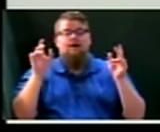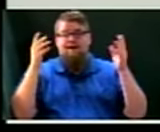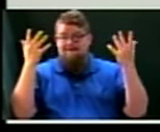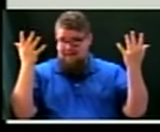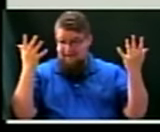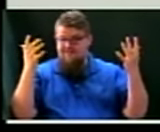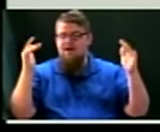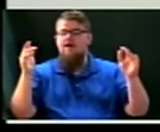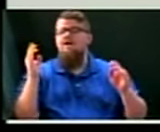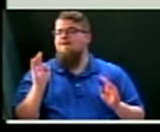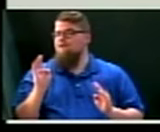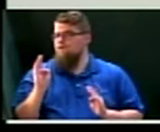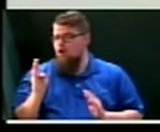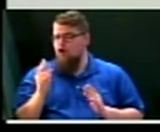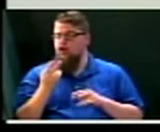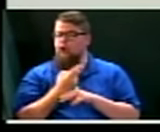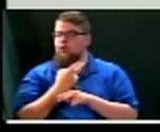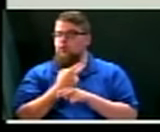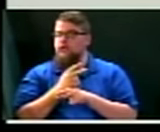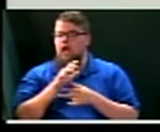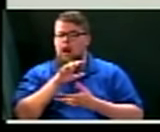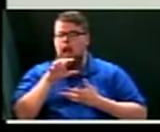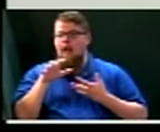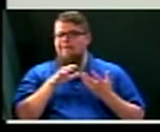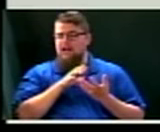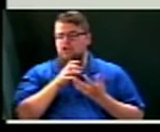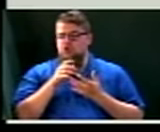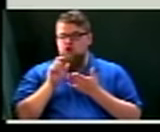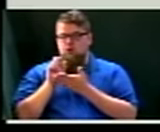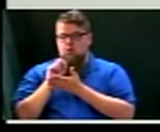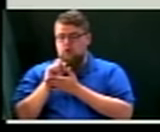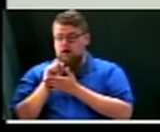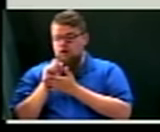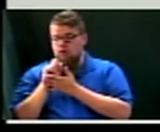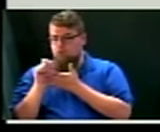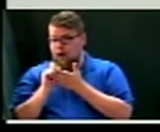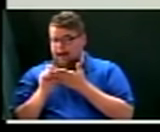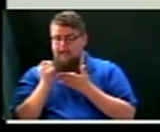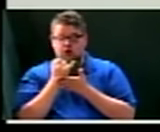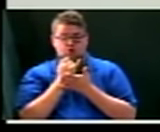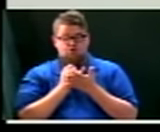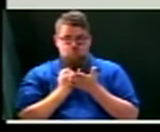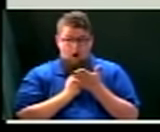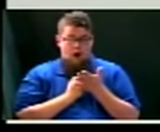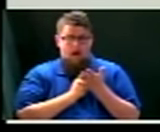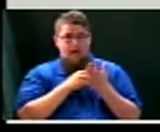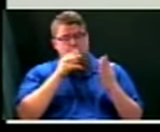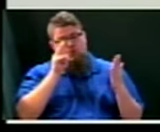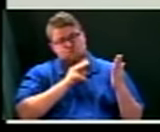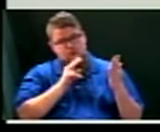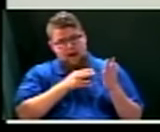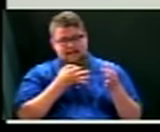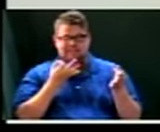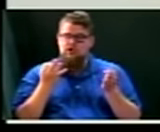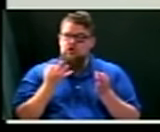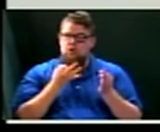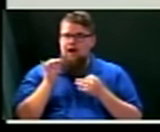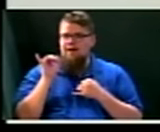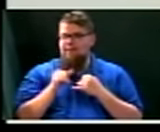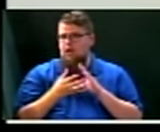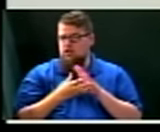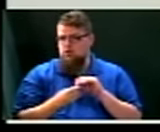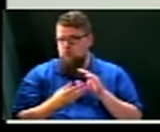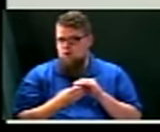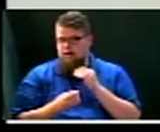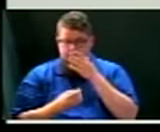on uses combination of drawing and dictation and writing to describe the story. Now, I'll tell